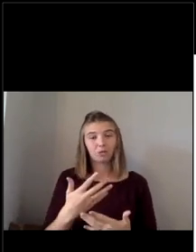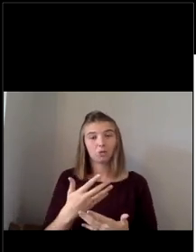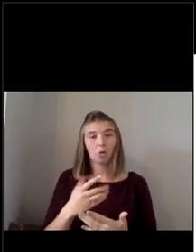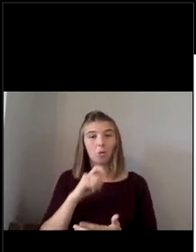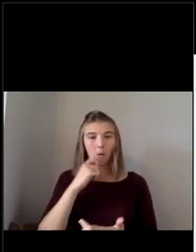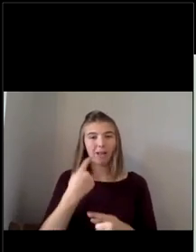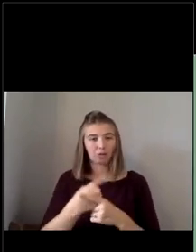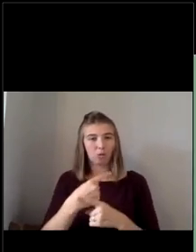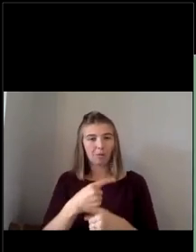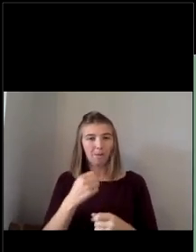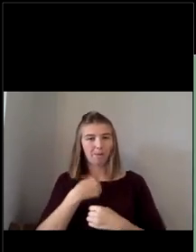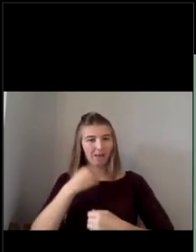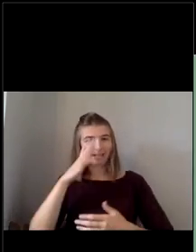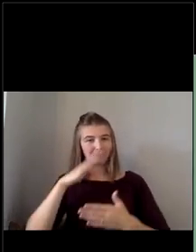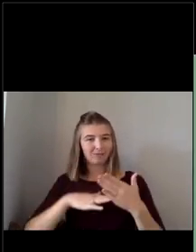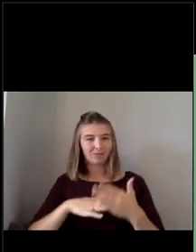the